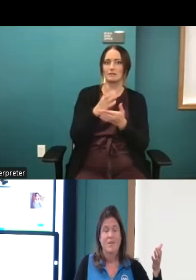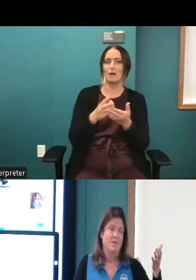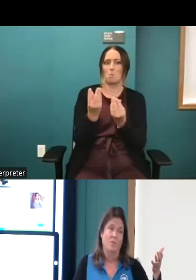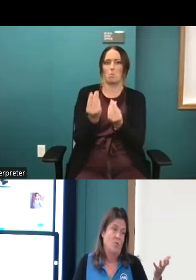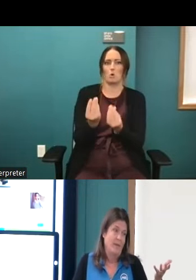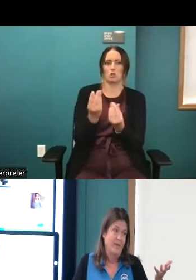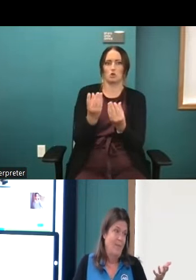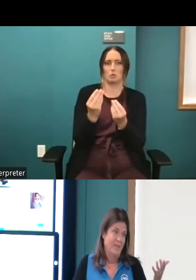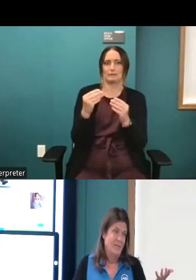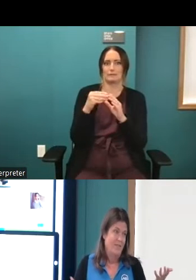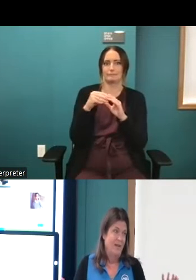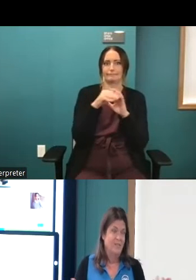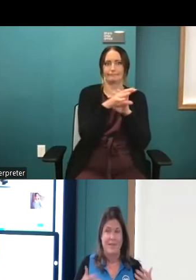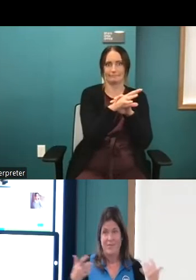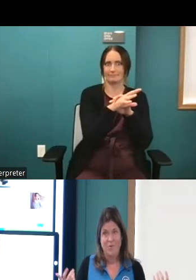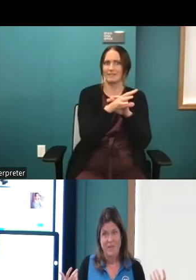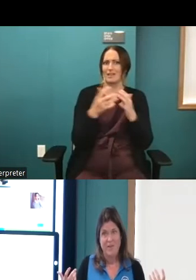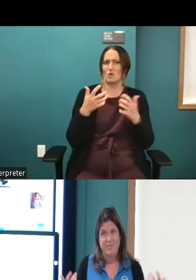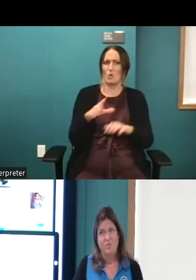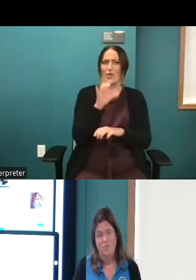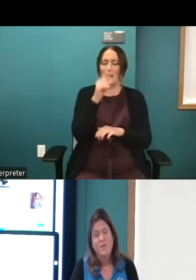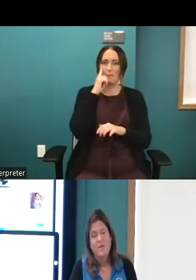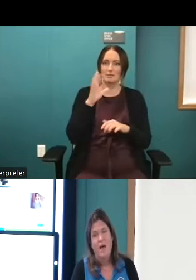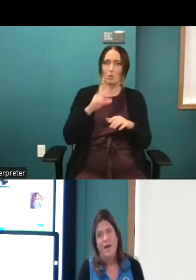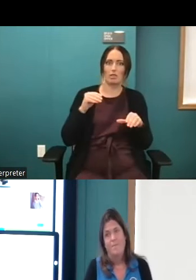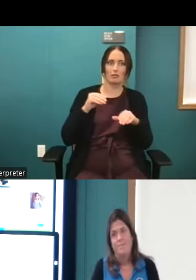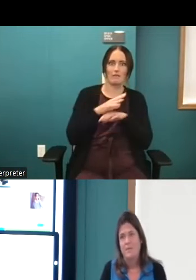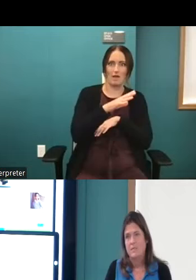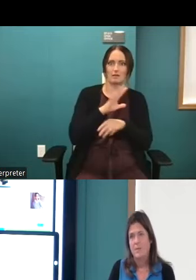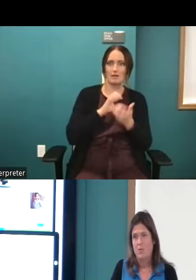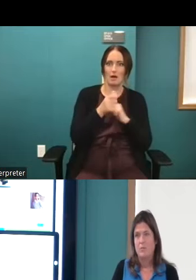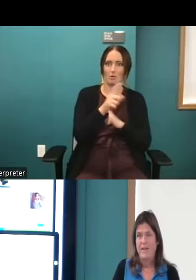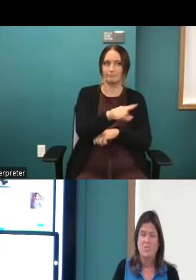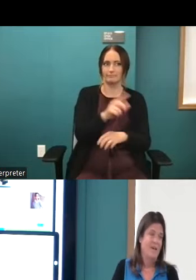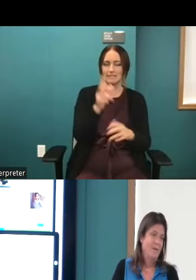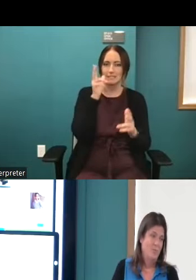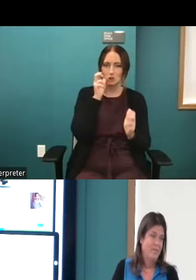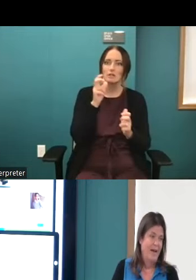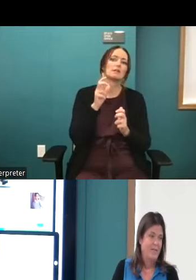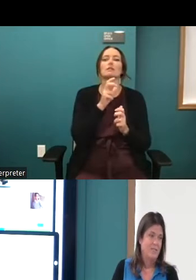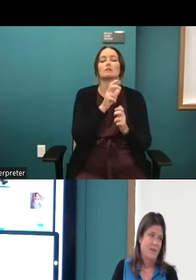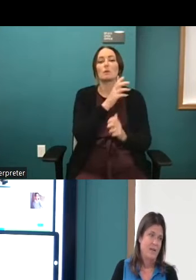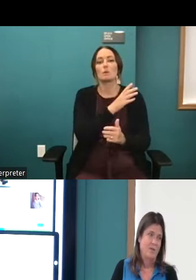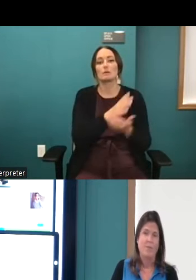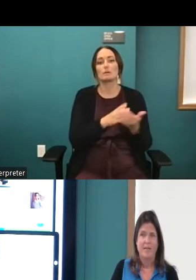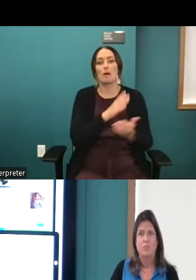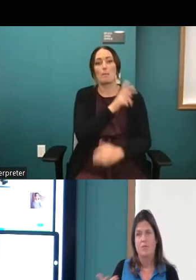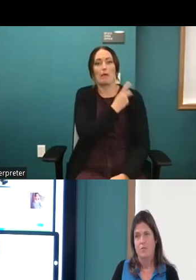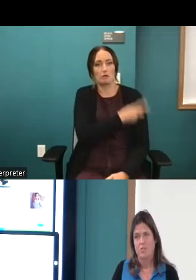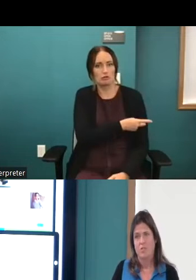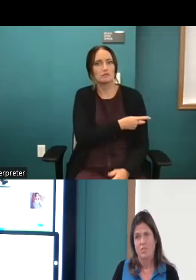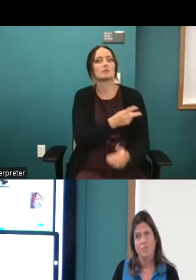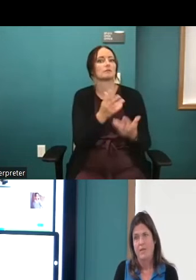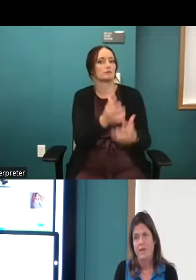which we don't want that to happen because it affects how someone hears. So some of those patients have been revised and implanted